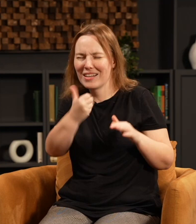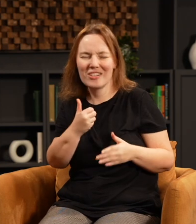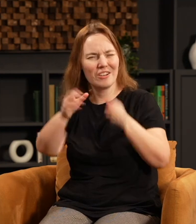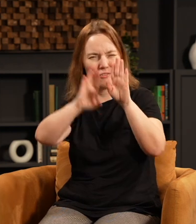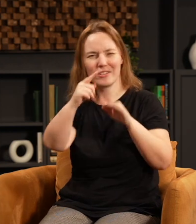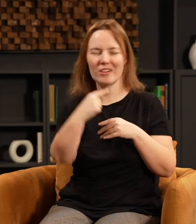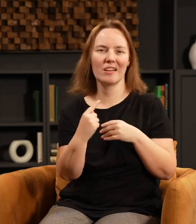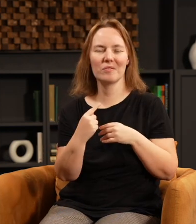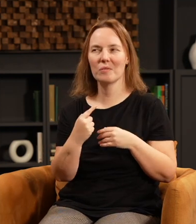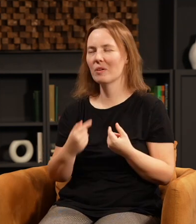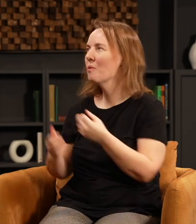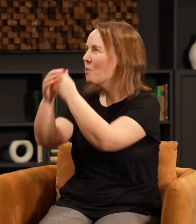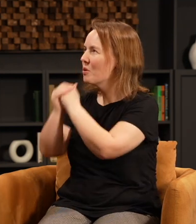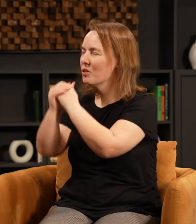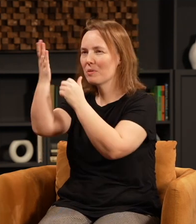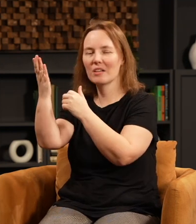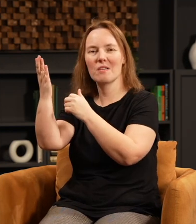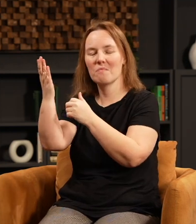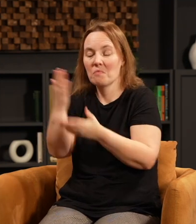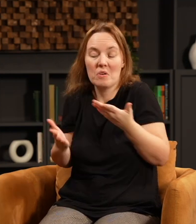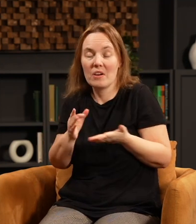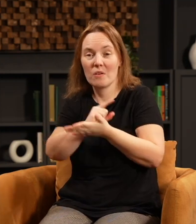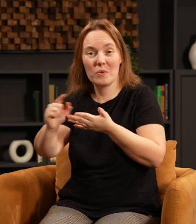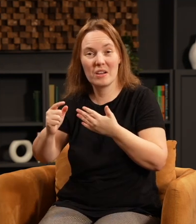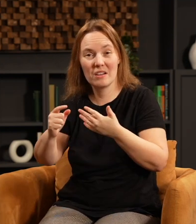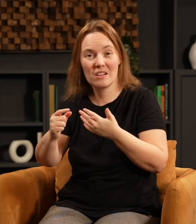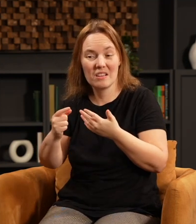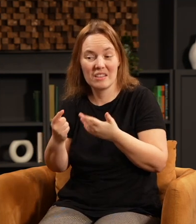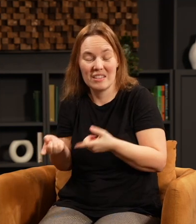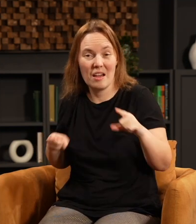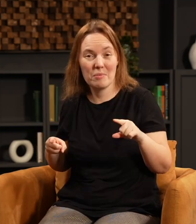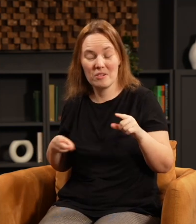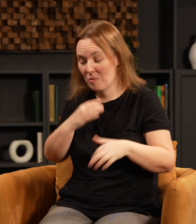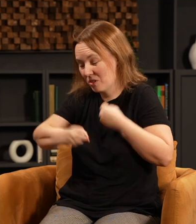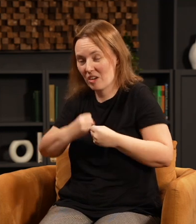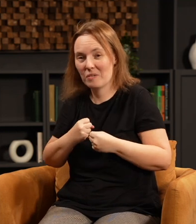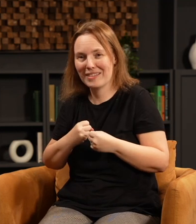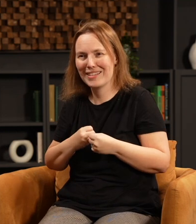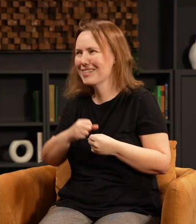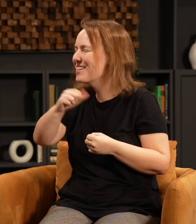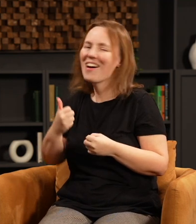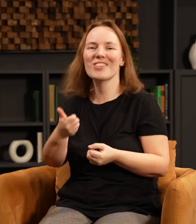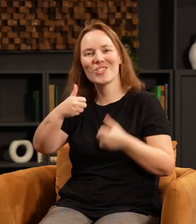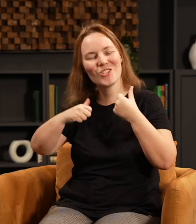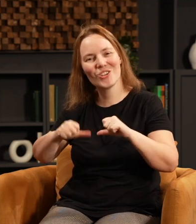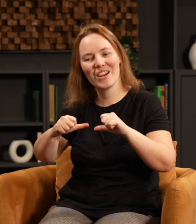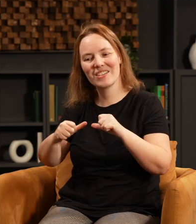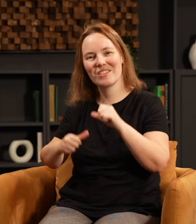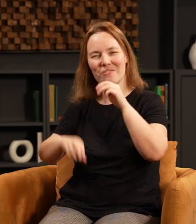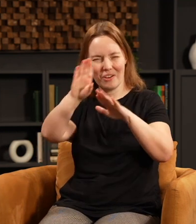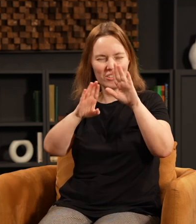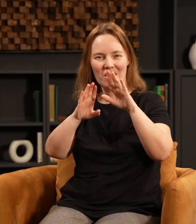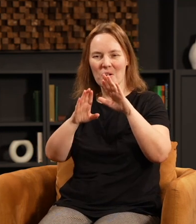in his presence worshiping him, whatever kind of week we've come from or whatever it is that we're struggling with sometimes, he's not trying to frustrate us when he drops a word